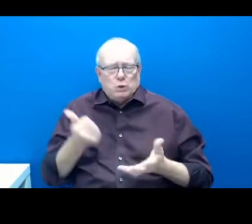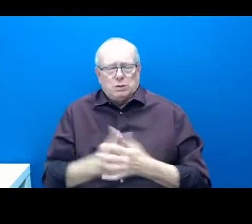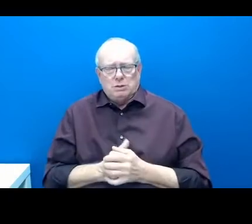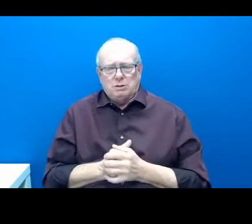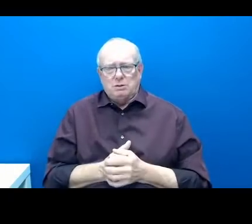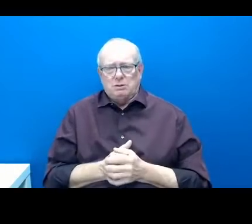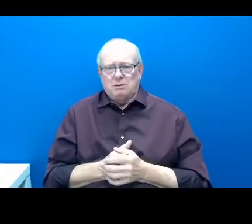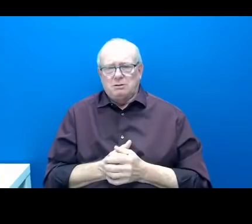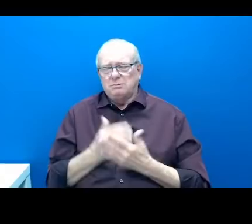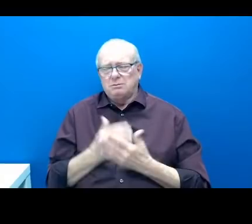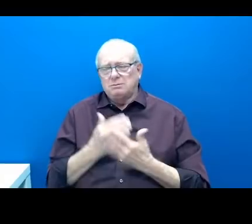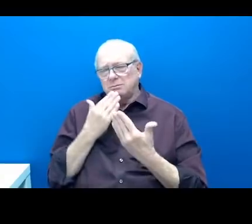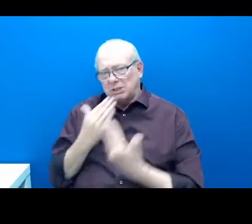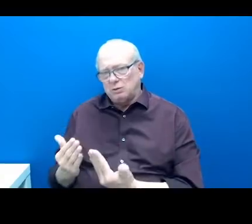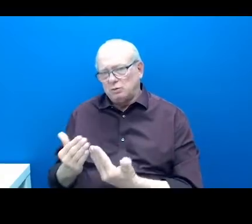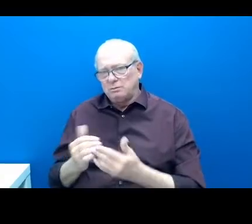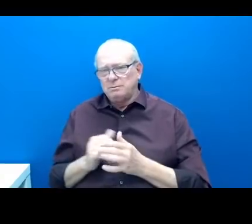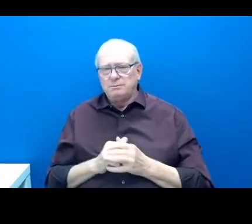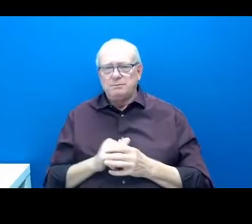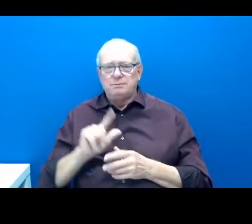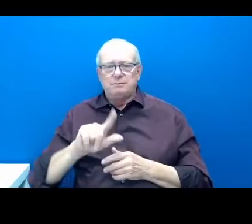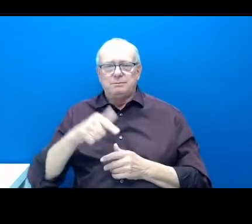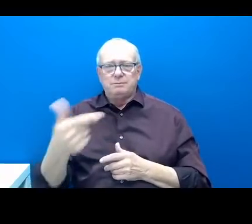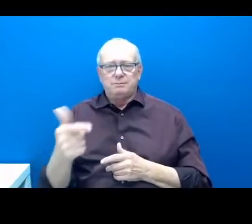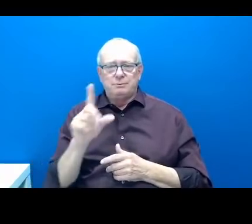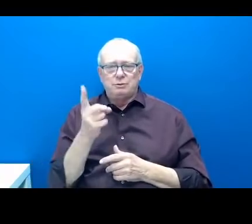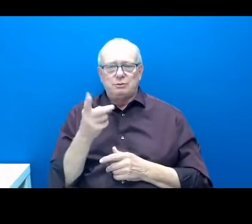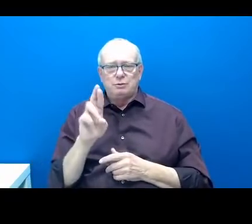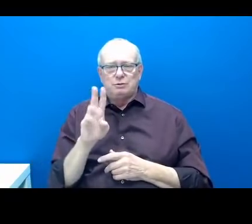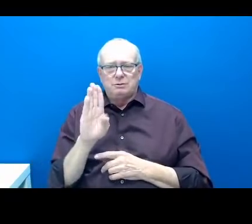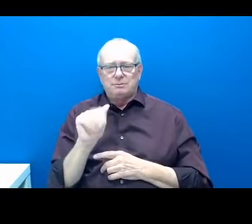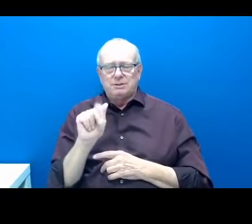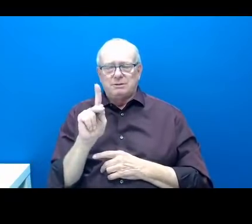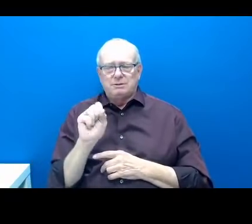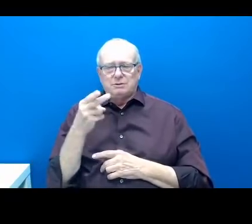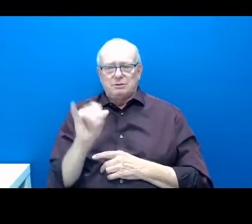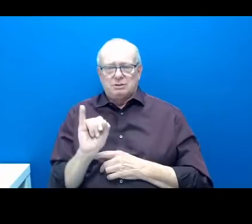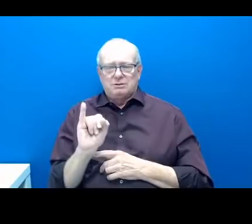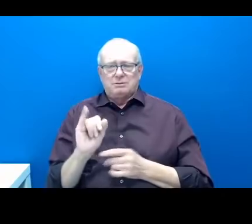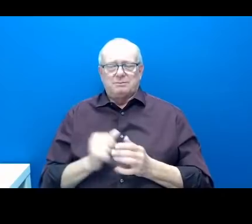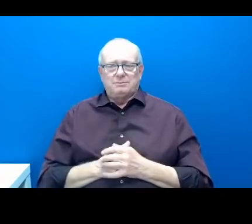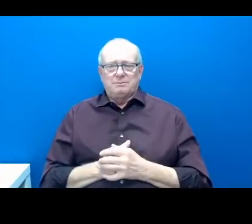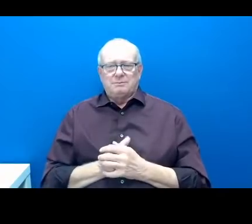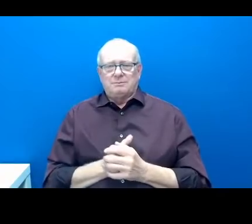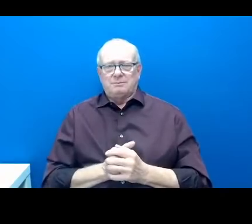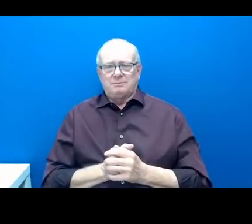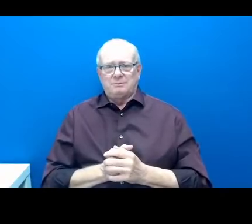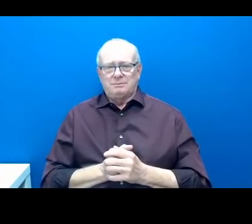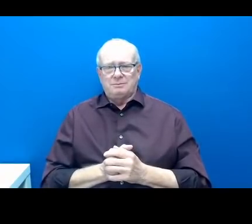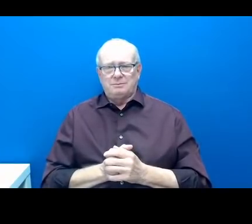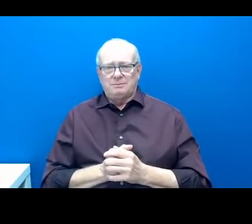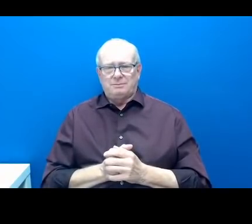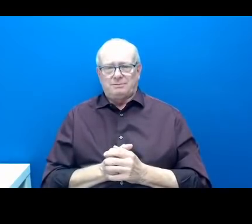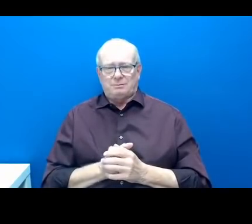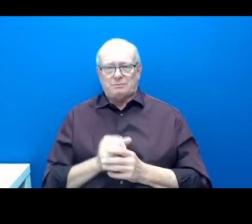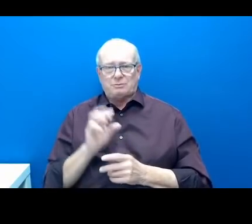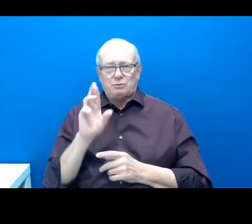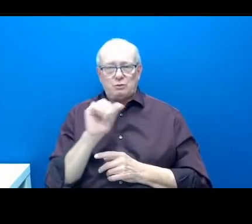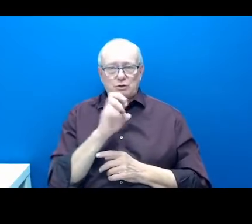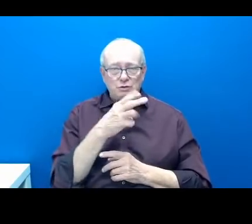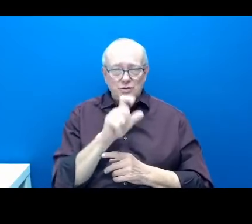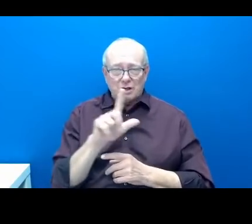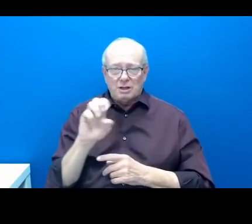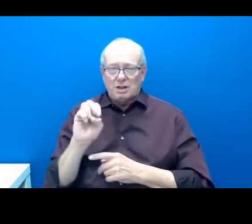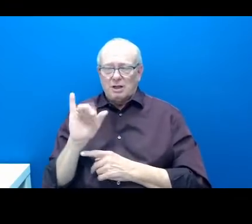Thank you. I'd like to thank Rachel and Eric. You both showed